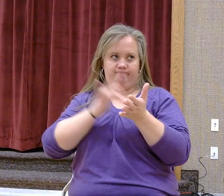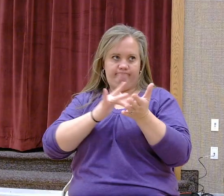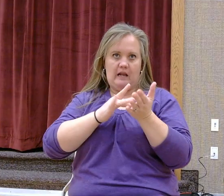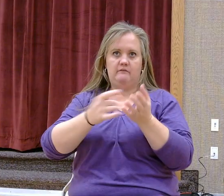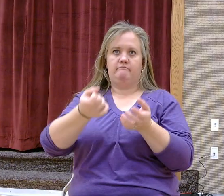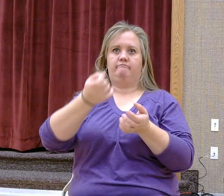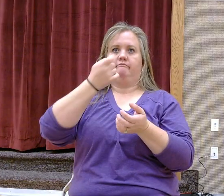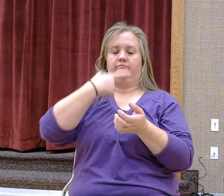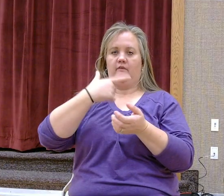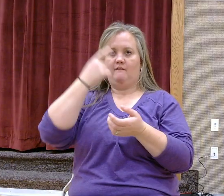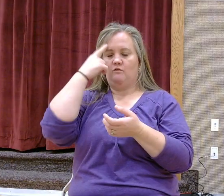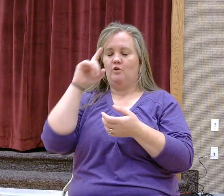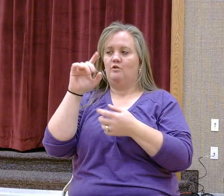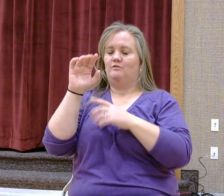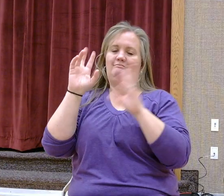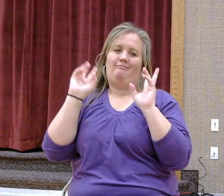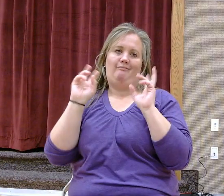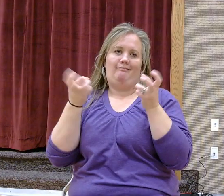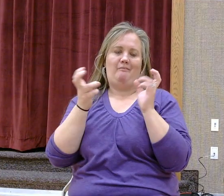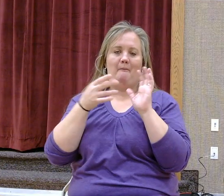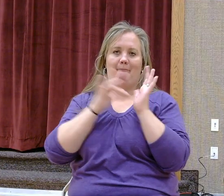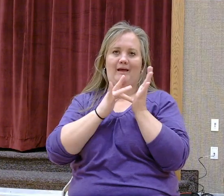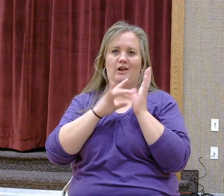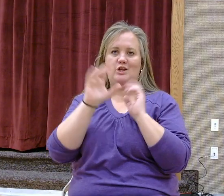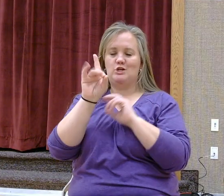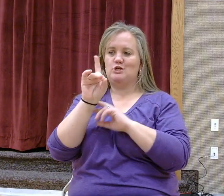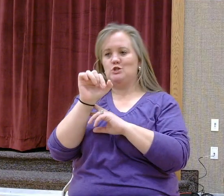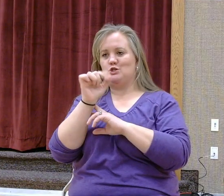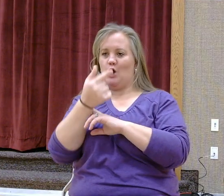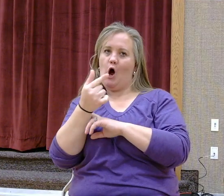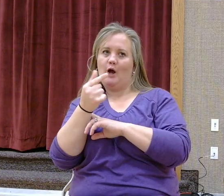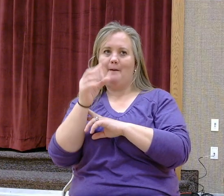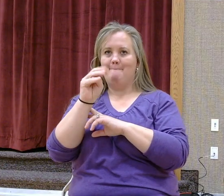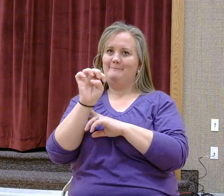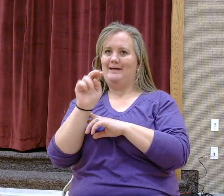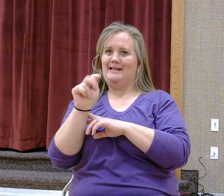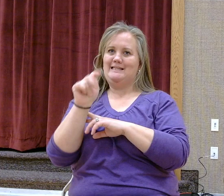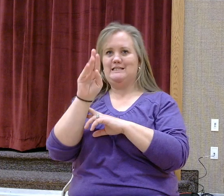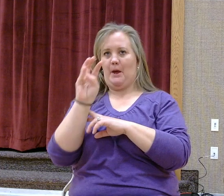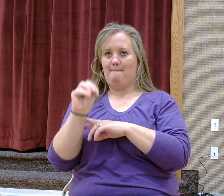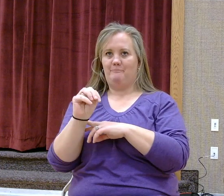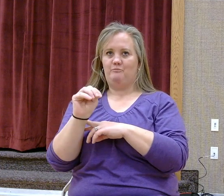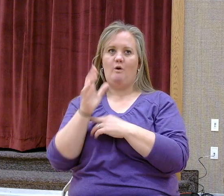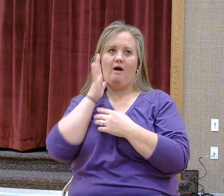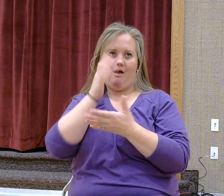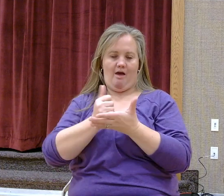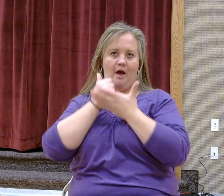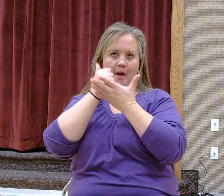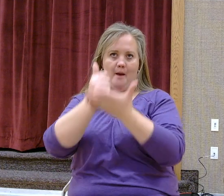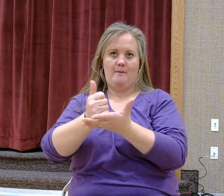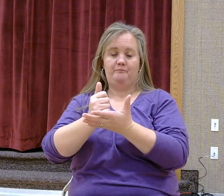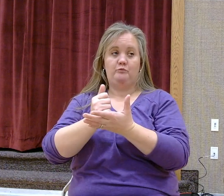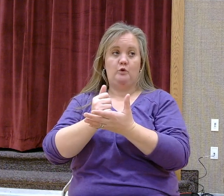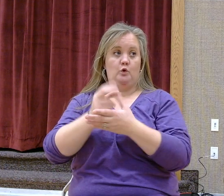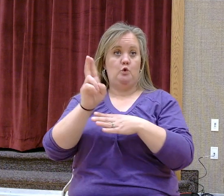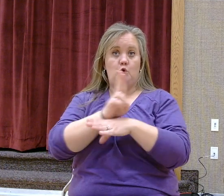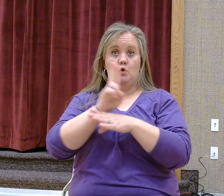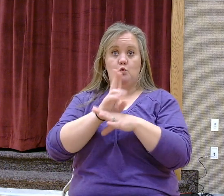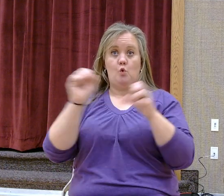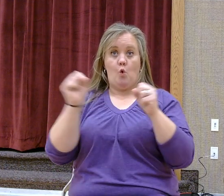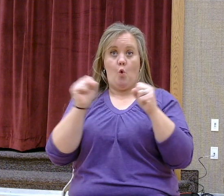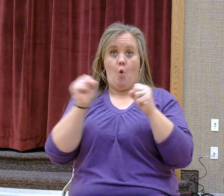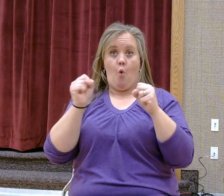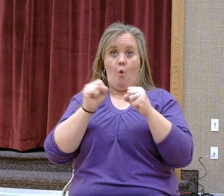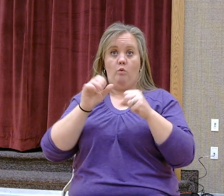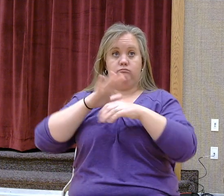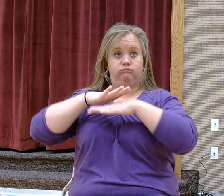we call Dogmentin. So we give you the medicine to kind of treat that. Okay. Apply cold compresses to those bites.